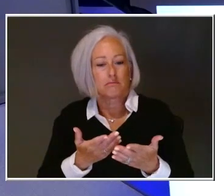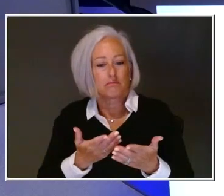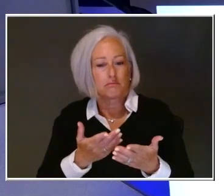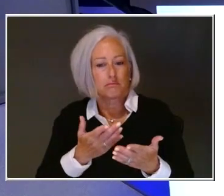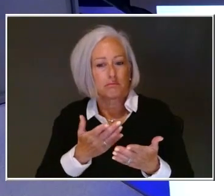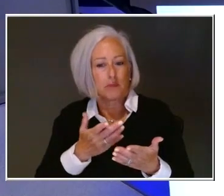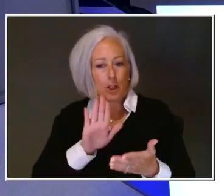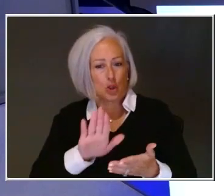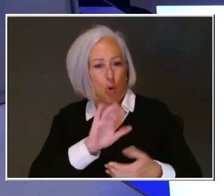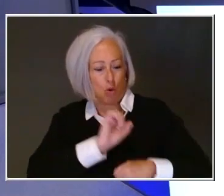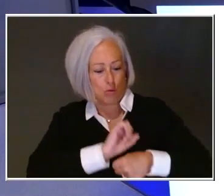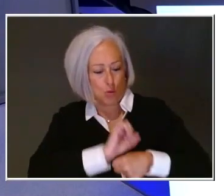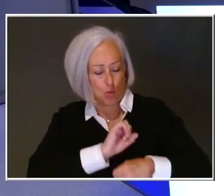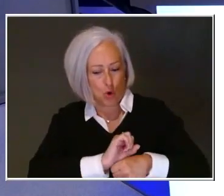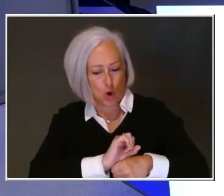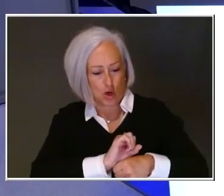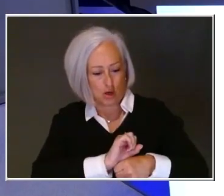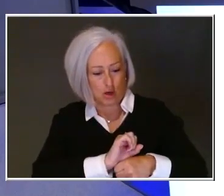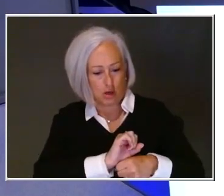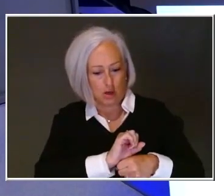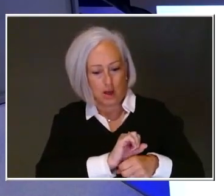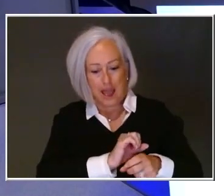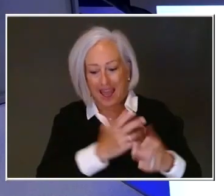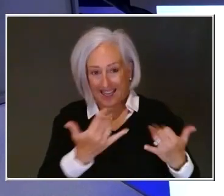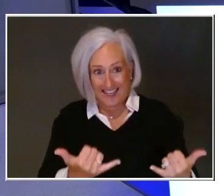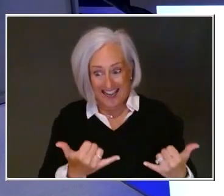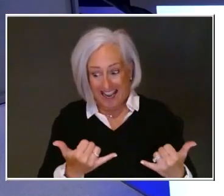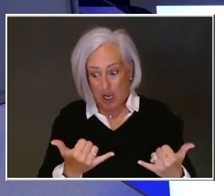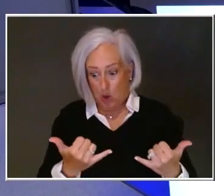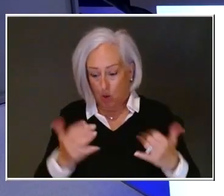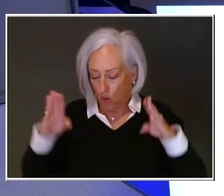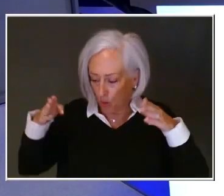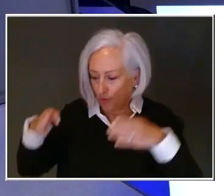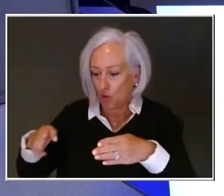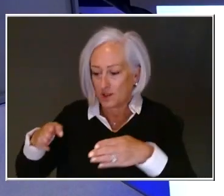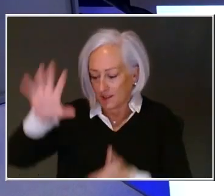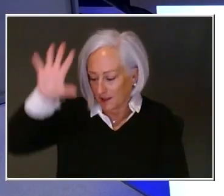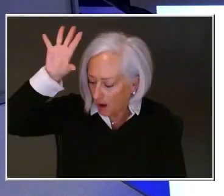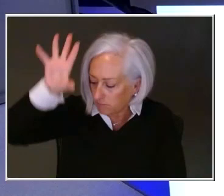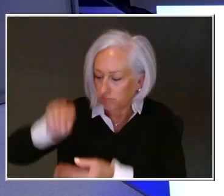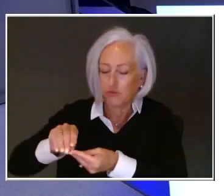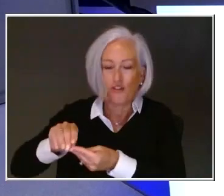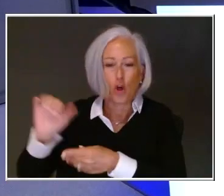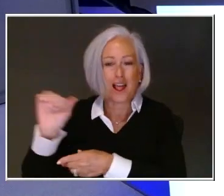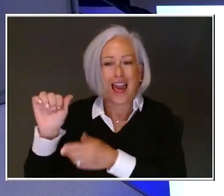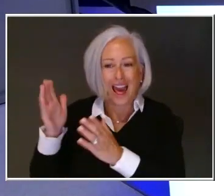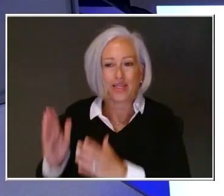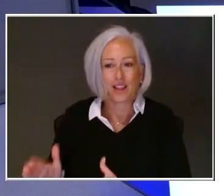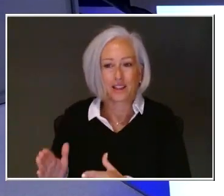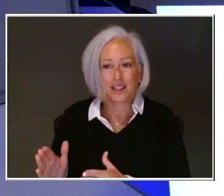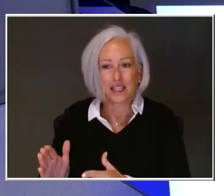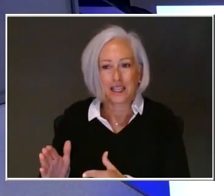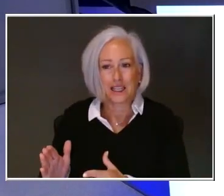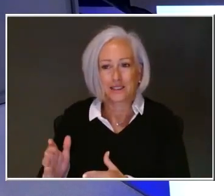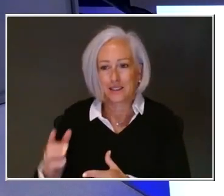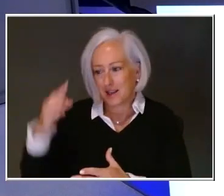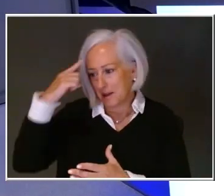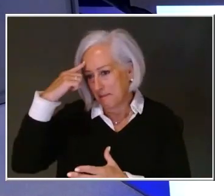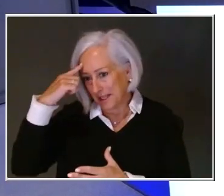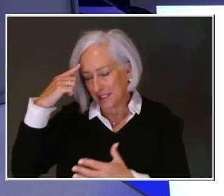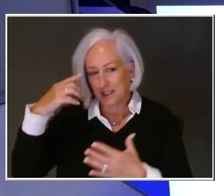for the whole athlete, not just pushing them back out there physically, but also mentally. I mean, what have you seen over those decades?